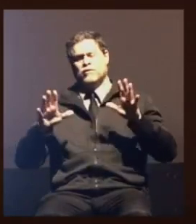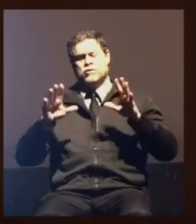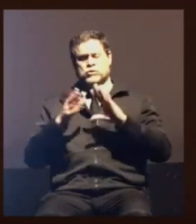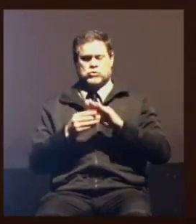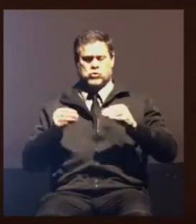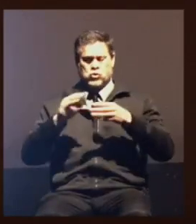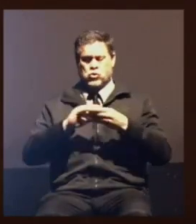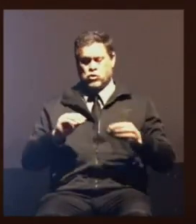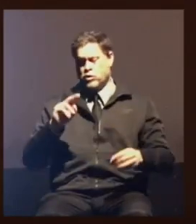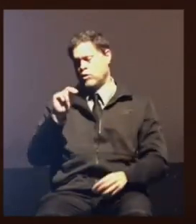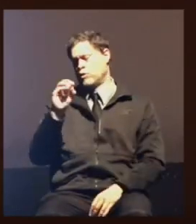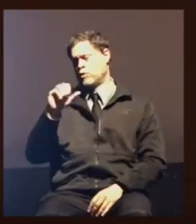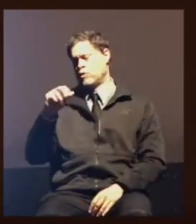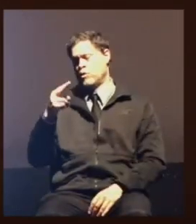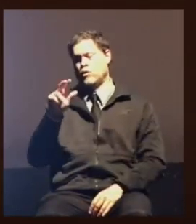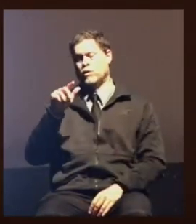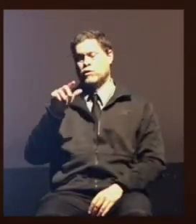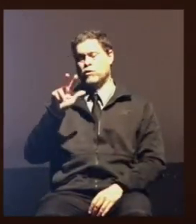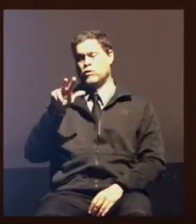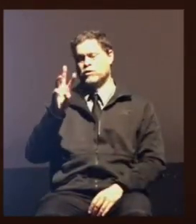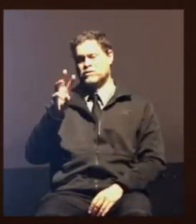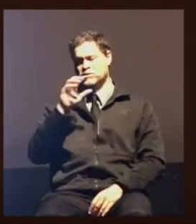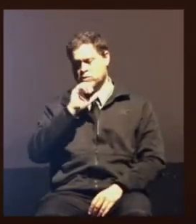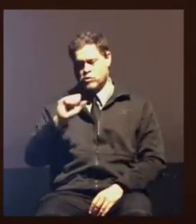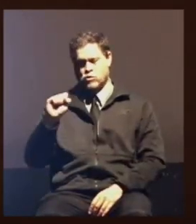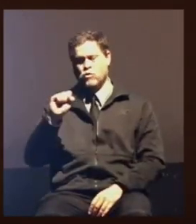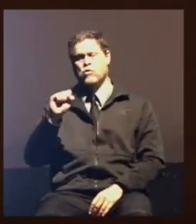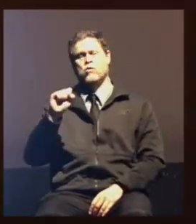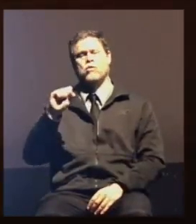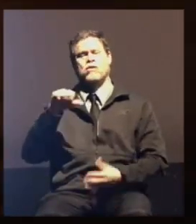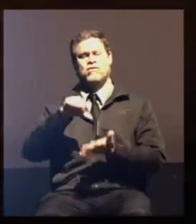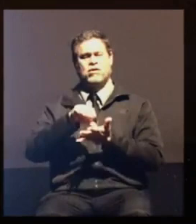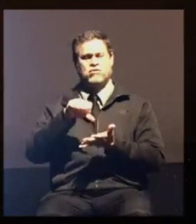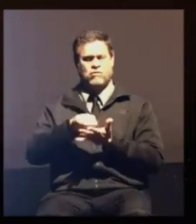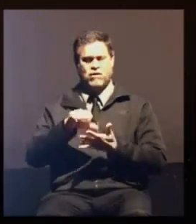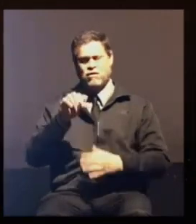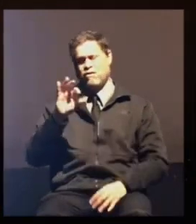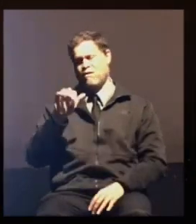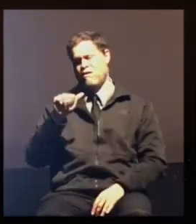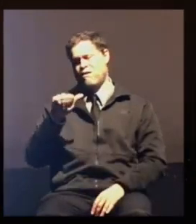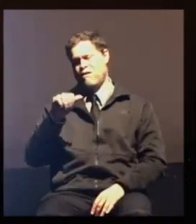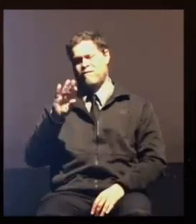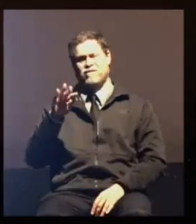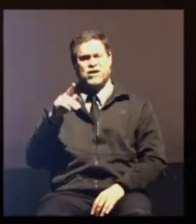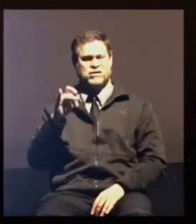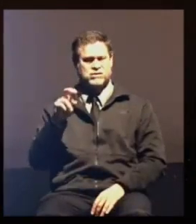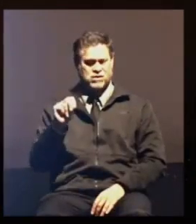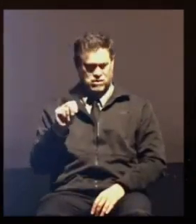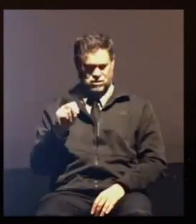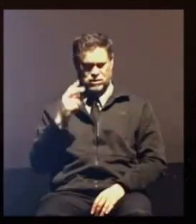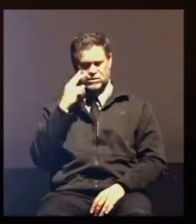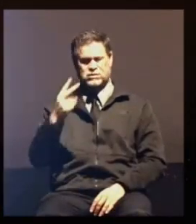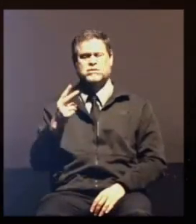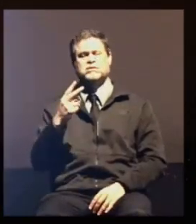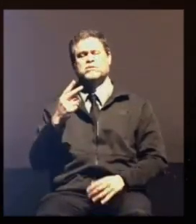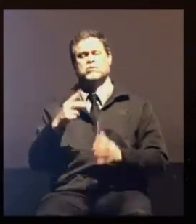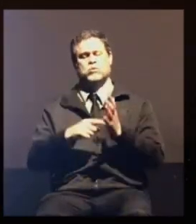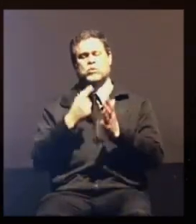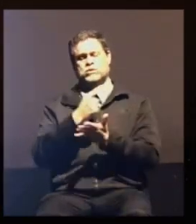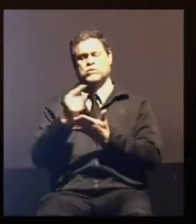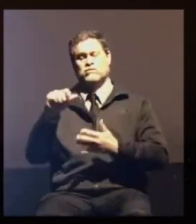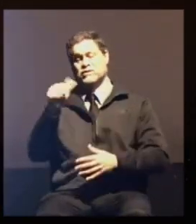Noah. He is a 36-year-old veteran of Iraq and Afghanistan. I've seen him at least once a week for 10 years.